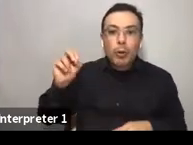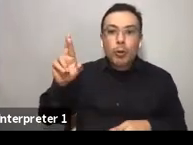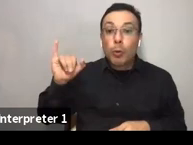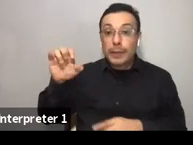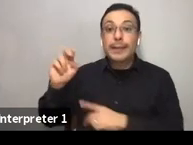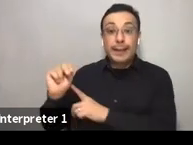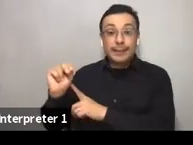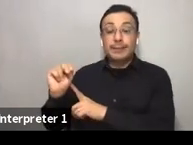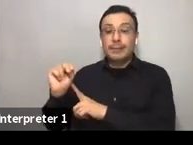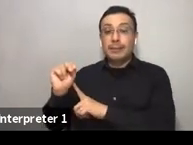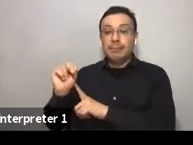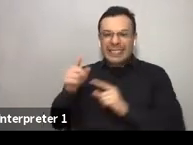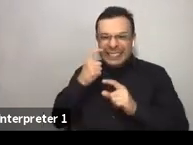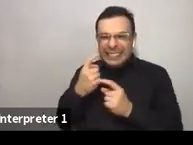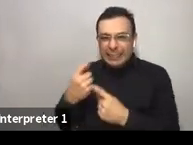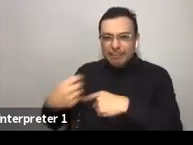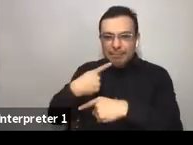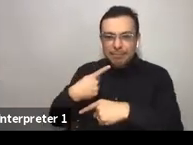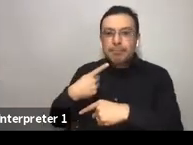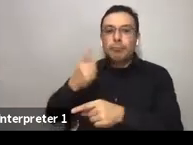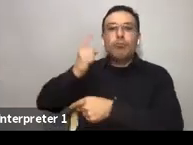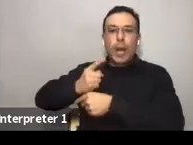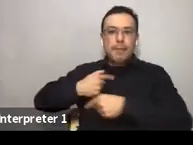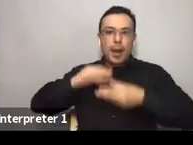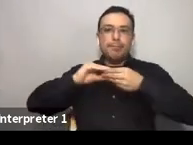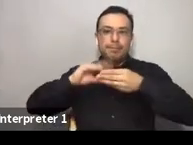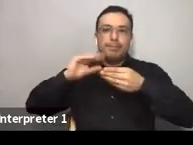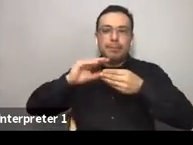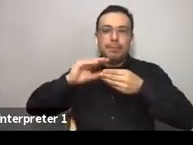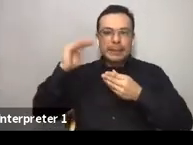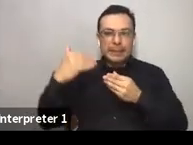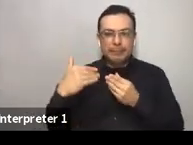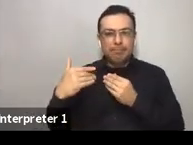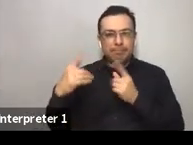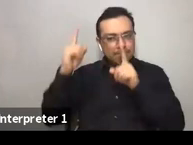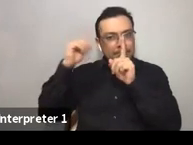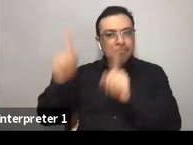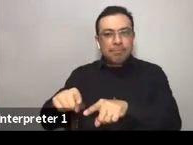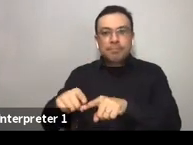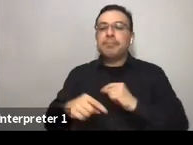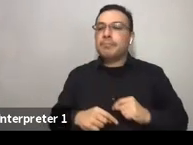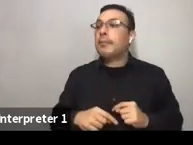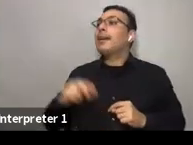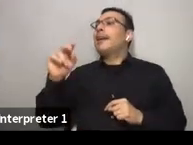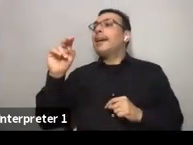Okay. Thanks for asking questions, and Nassim, thank you for letting me know they were there.